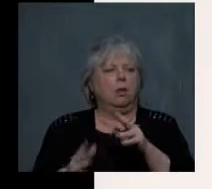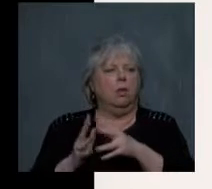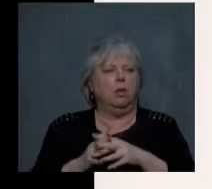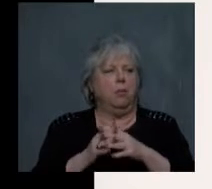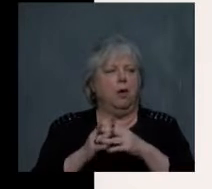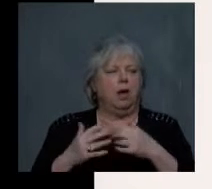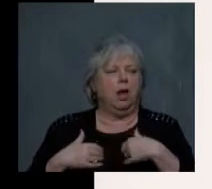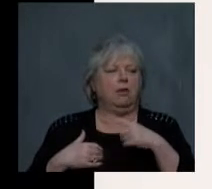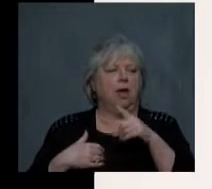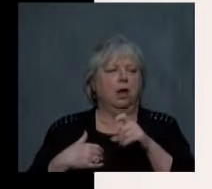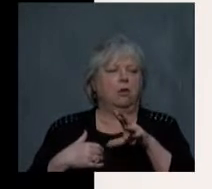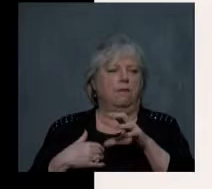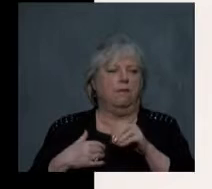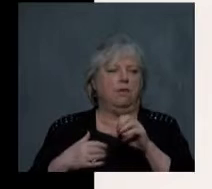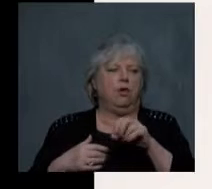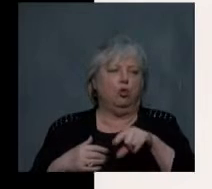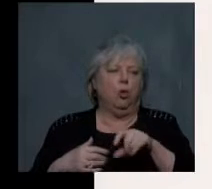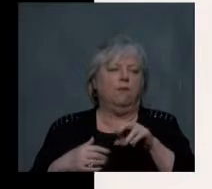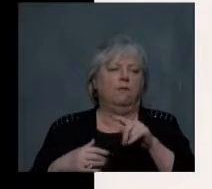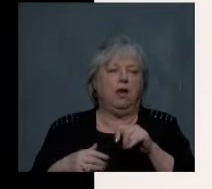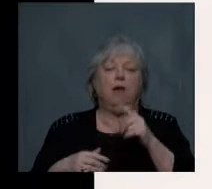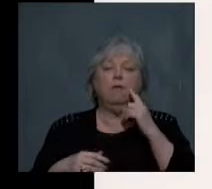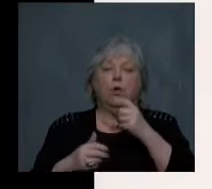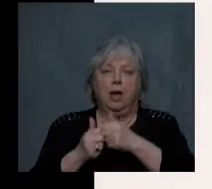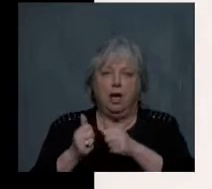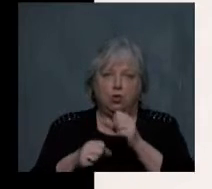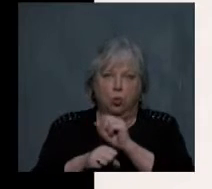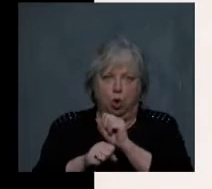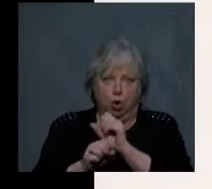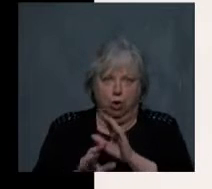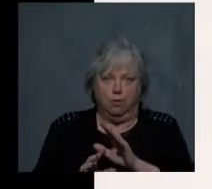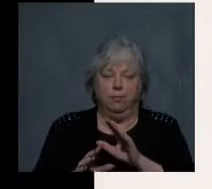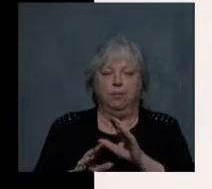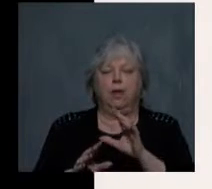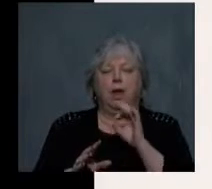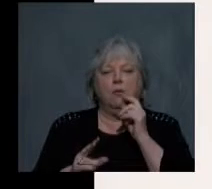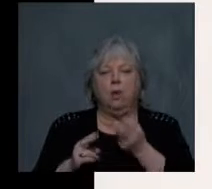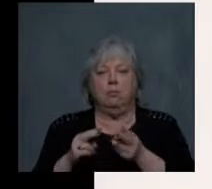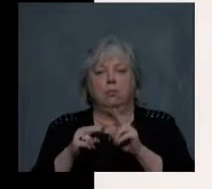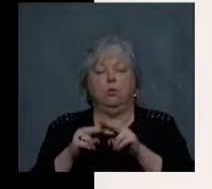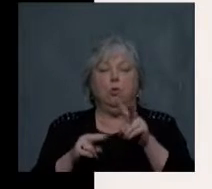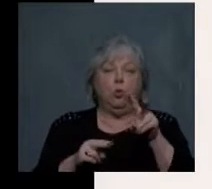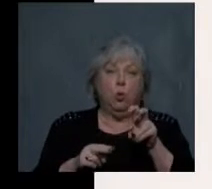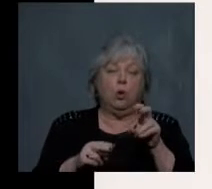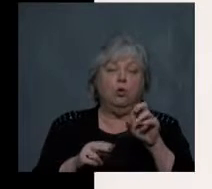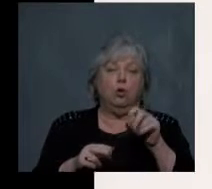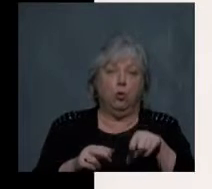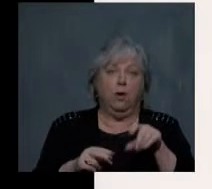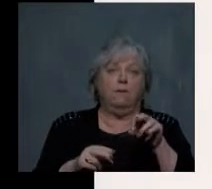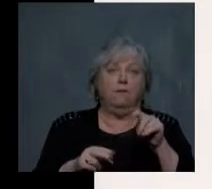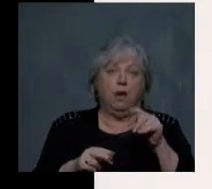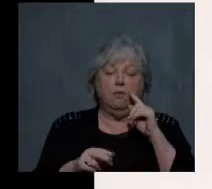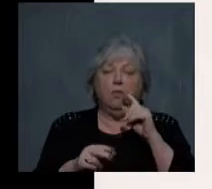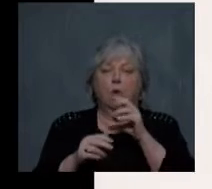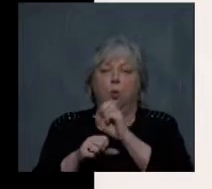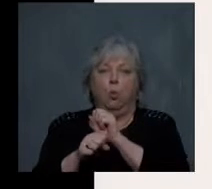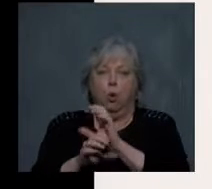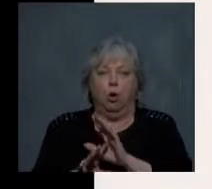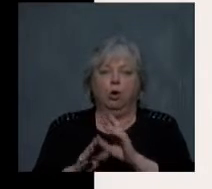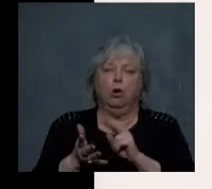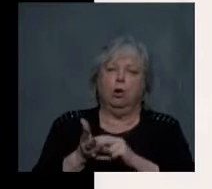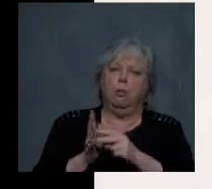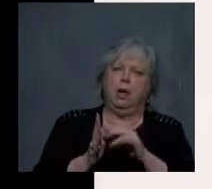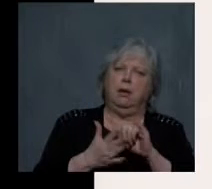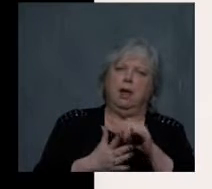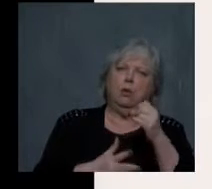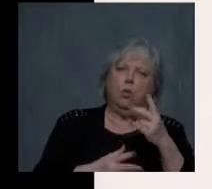feet per worker last year. If we go to 200 per worker, we're talking about the ability to have 12 to 14